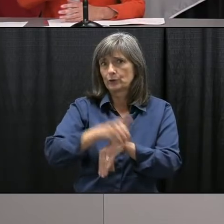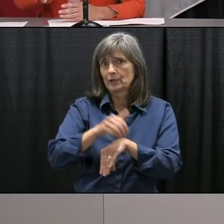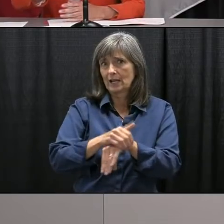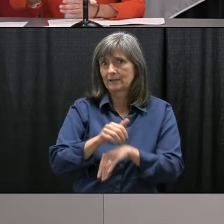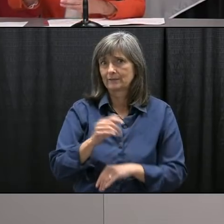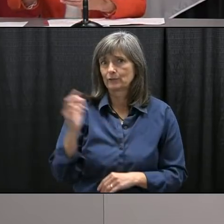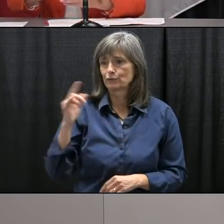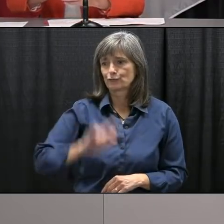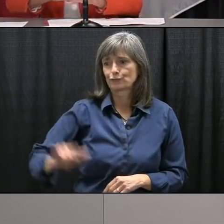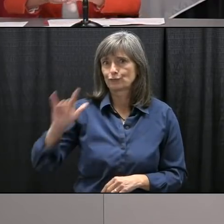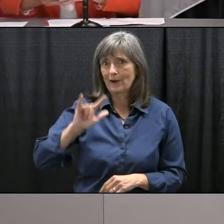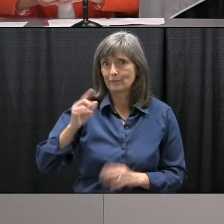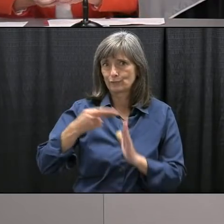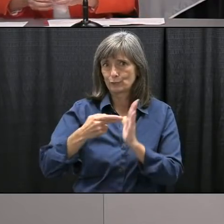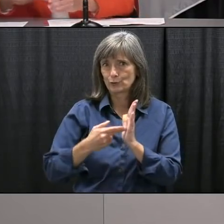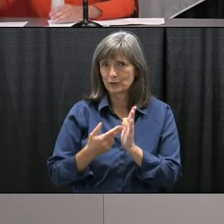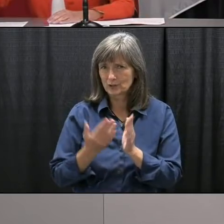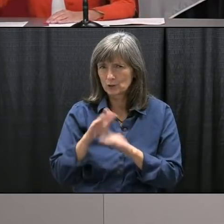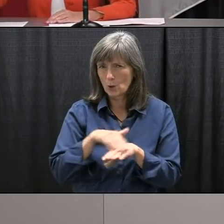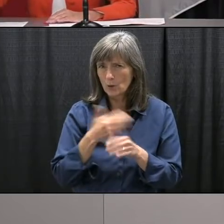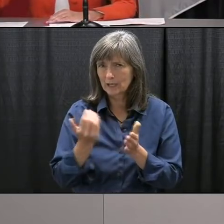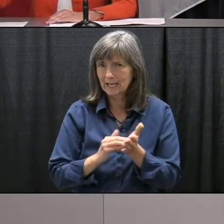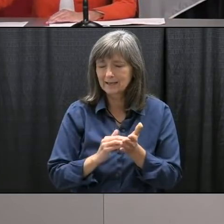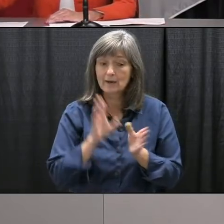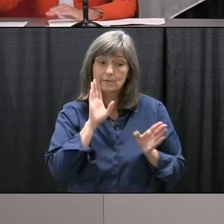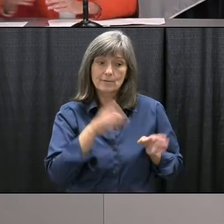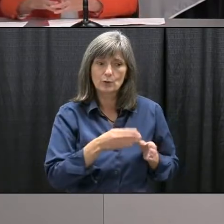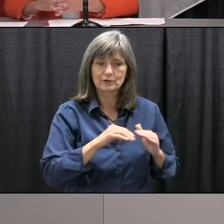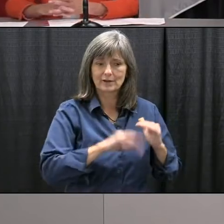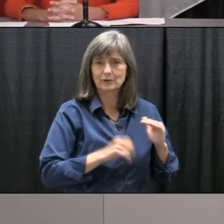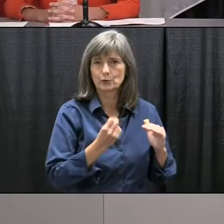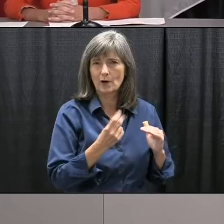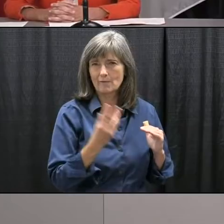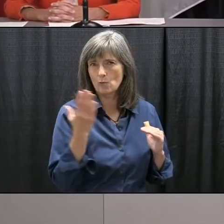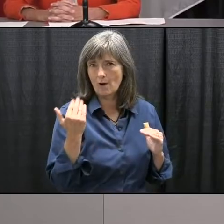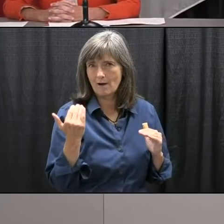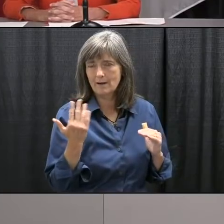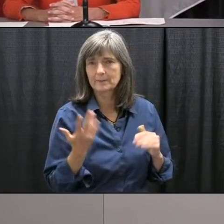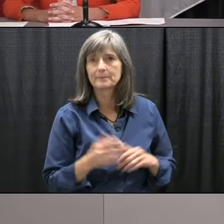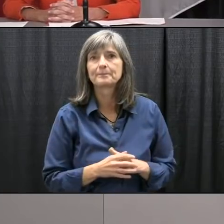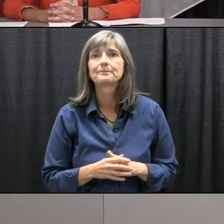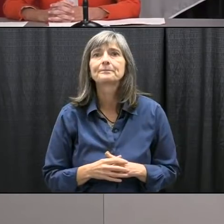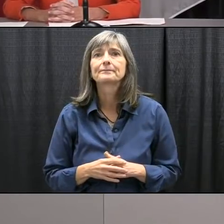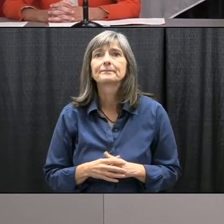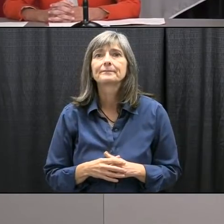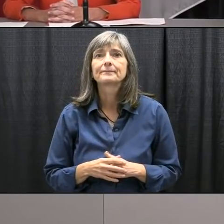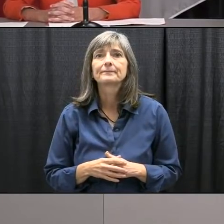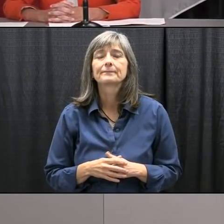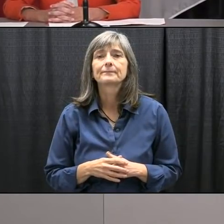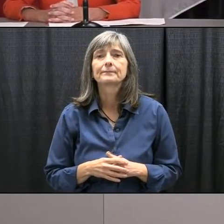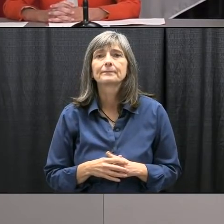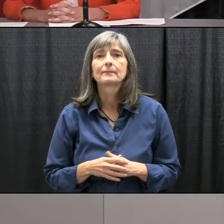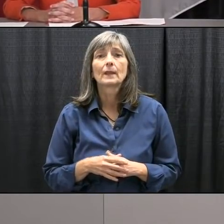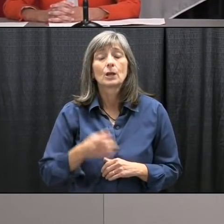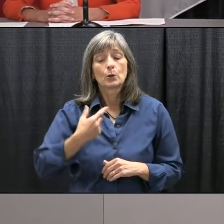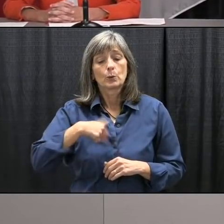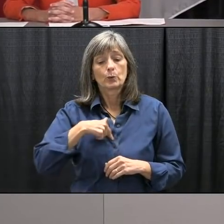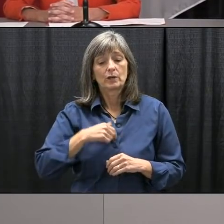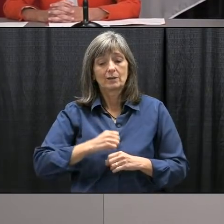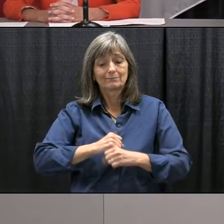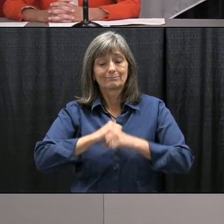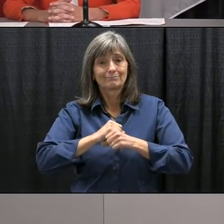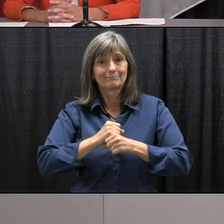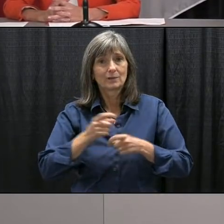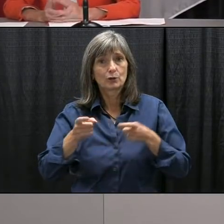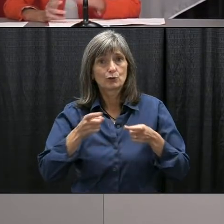on children under 12? Sure. So one of the ways that we prevent the spread of COVID-19, there's